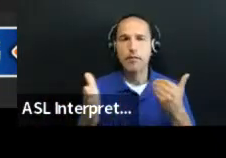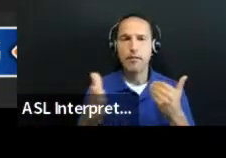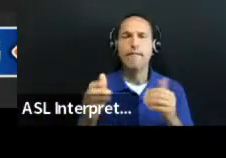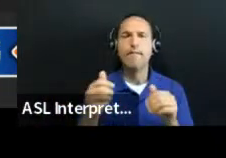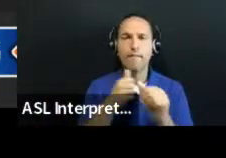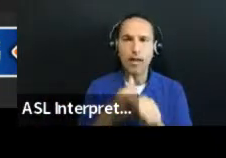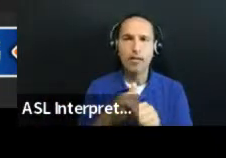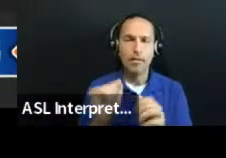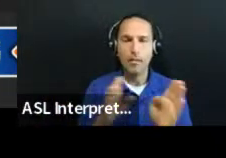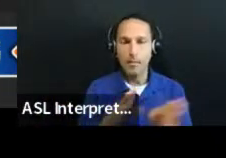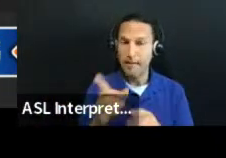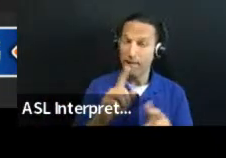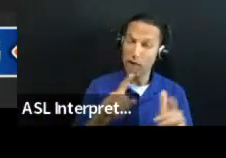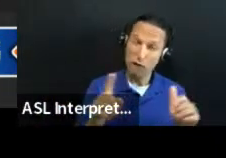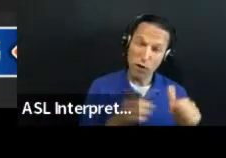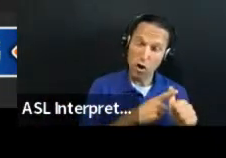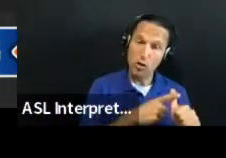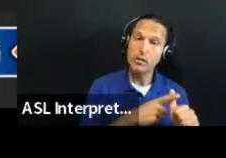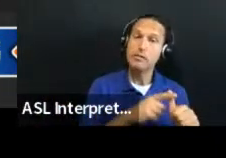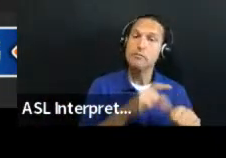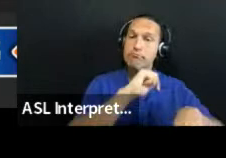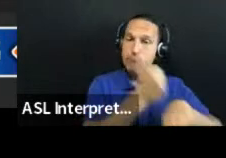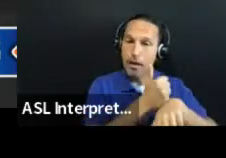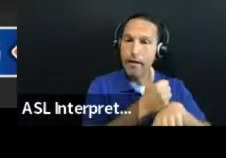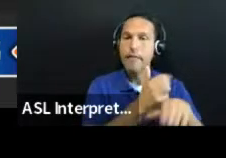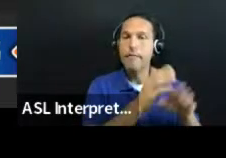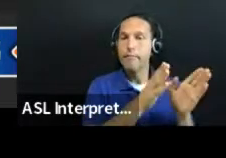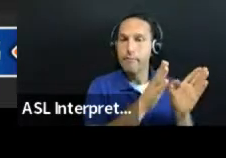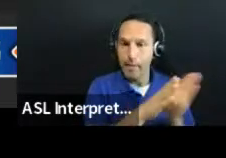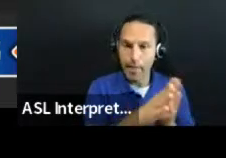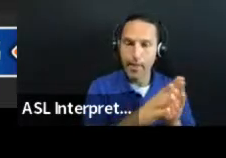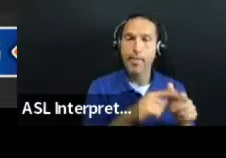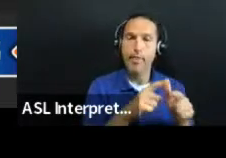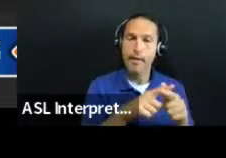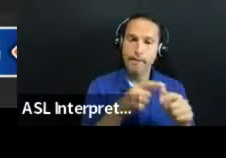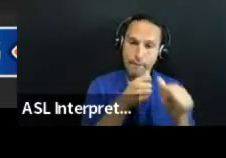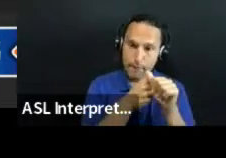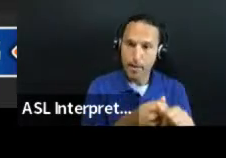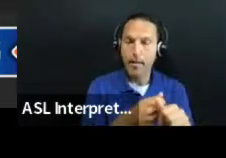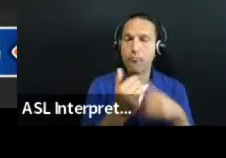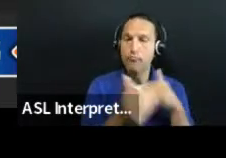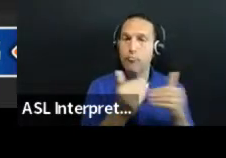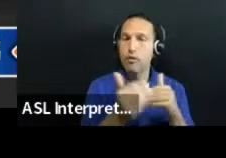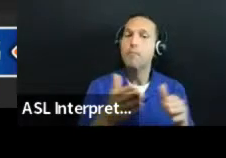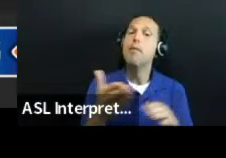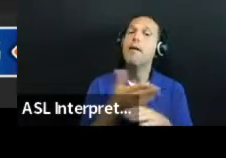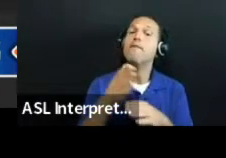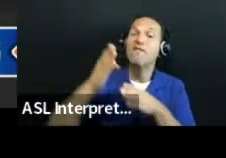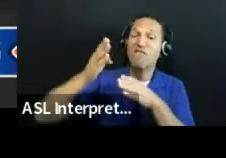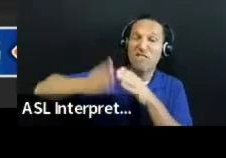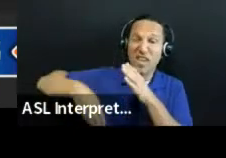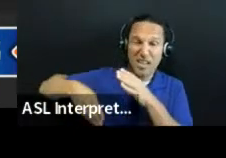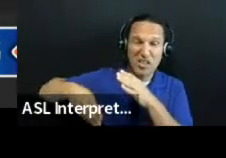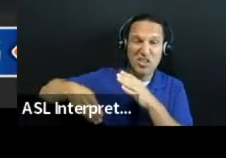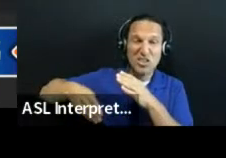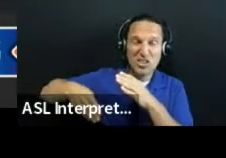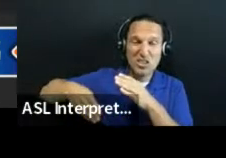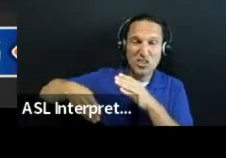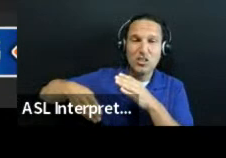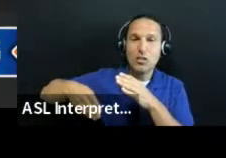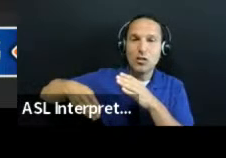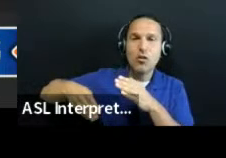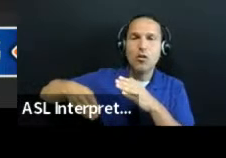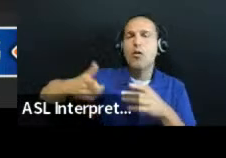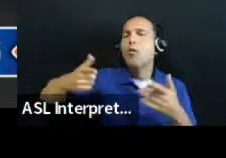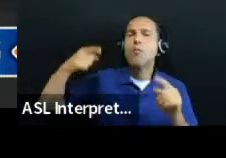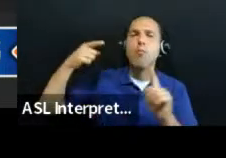plan. Again, you build the plan and try to execute it, but before you're done executing the plan, the